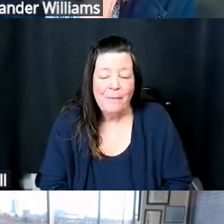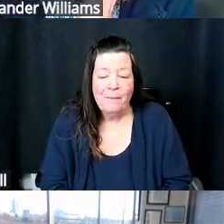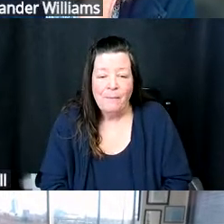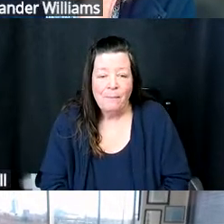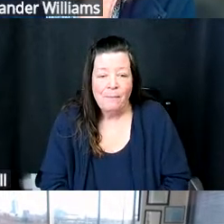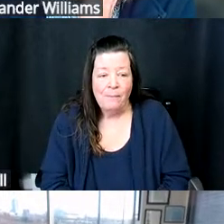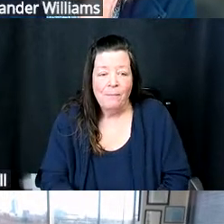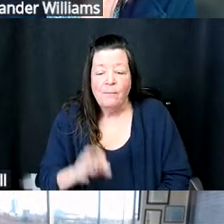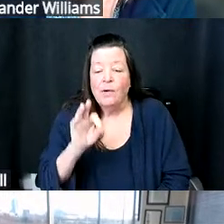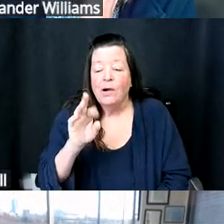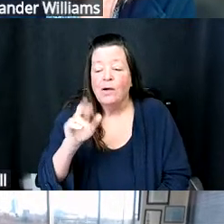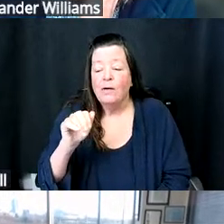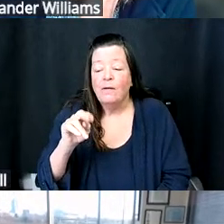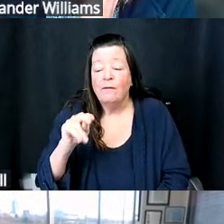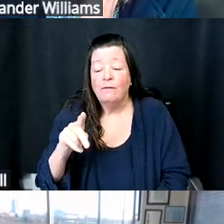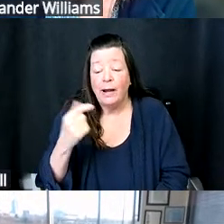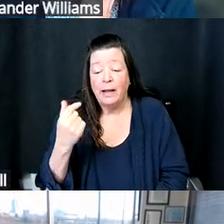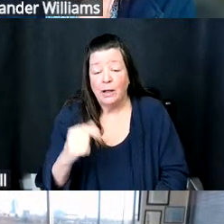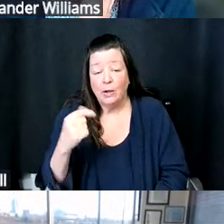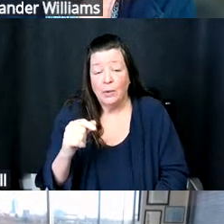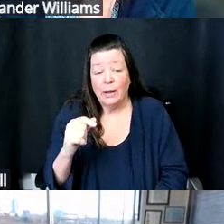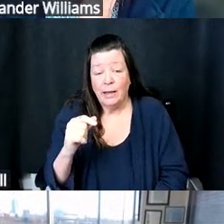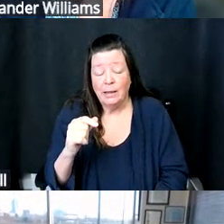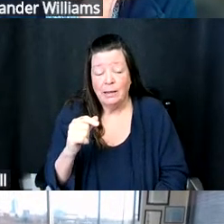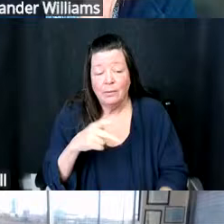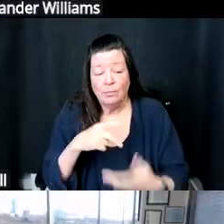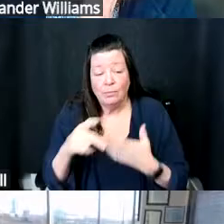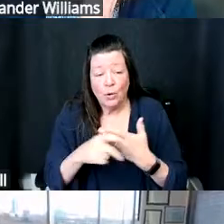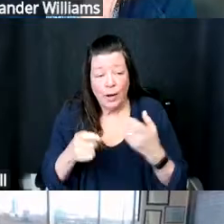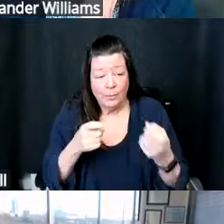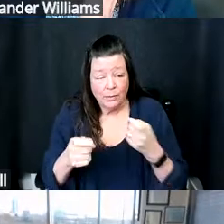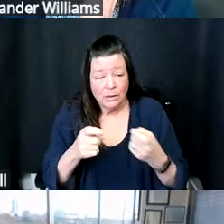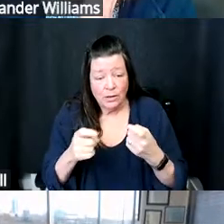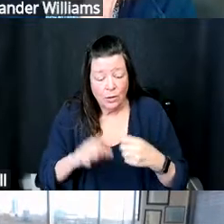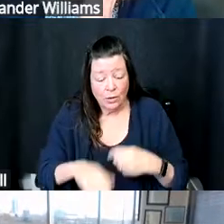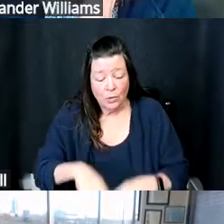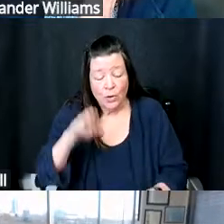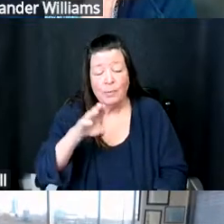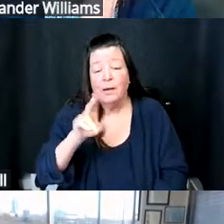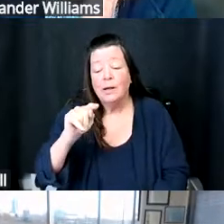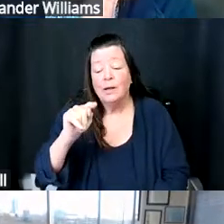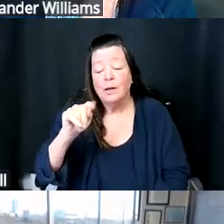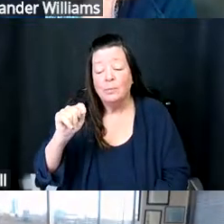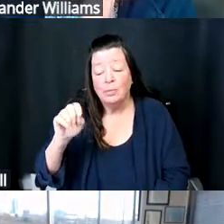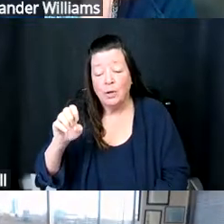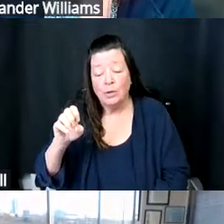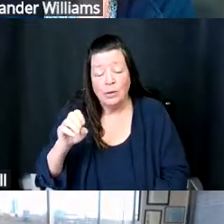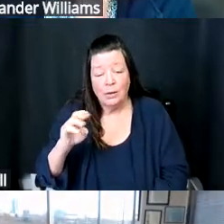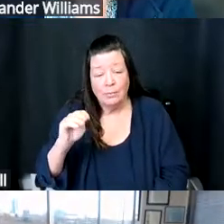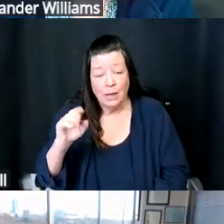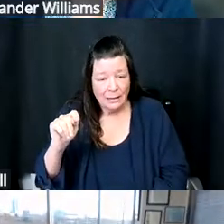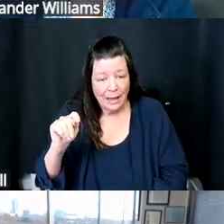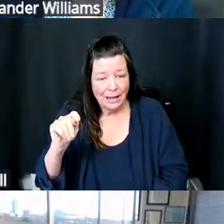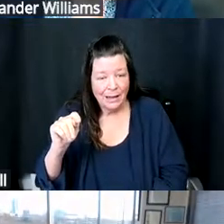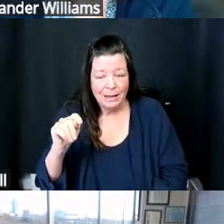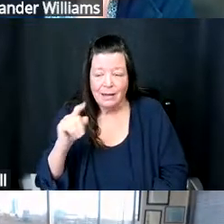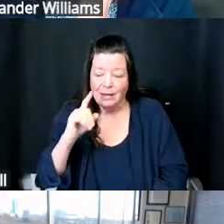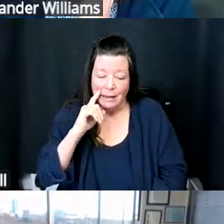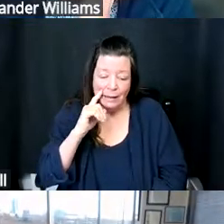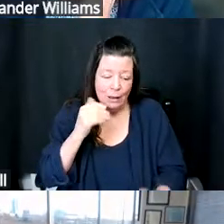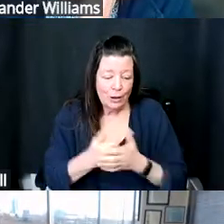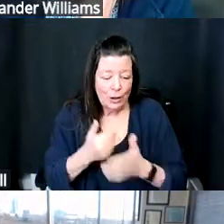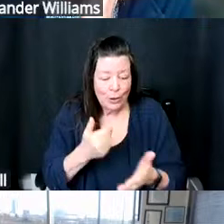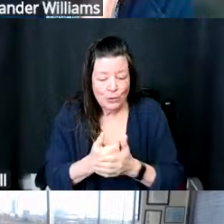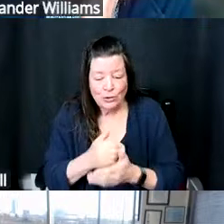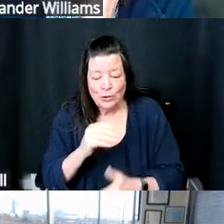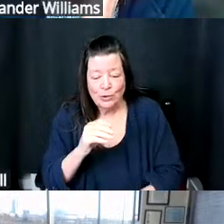Frank Green, Assistant Program Administrator, grew up in Butte, Montana. So a lot of people might think proximity to like Yellowstone or Glacier might be